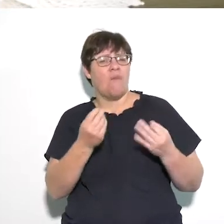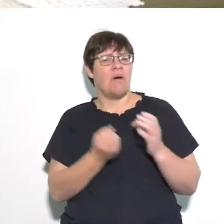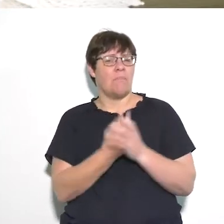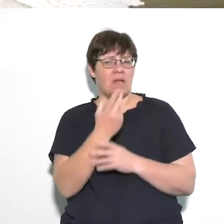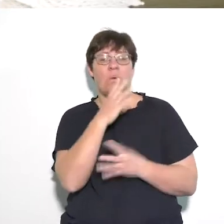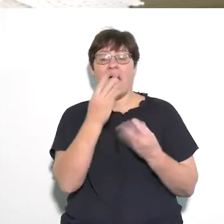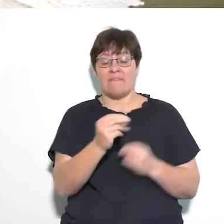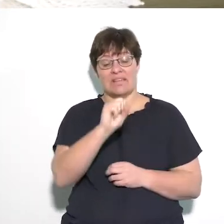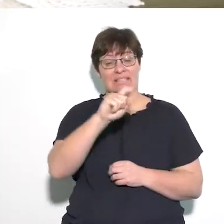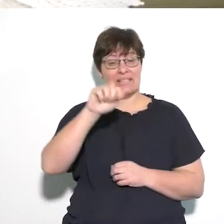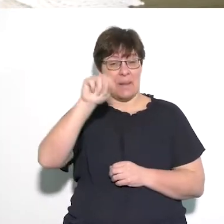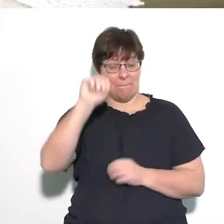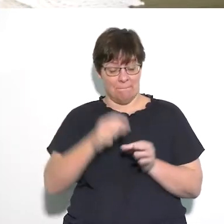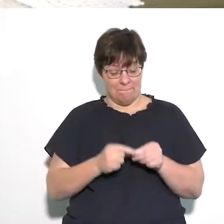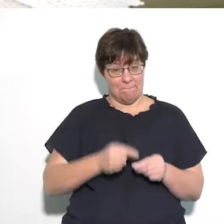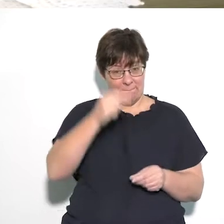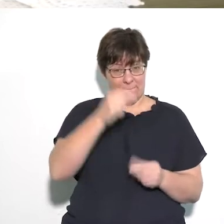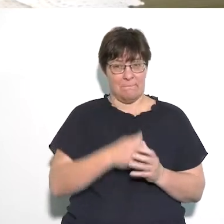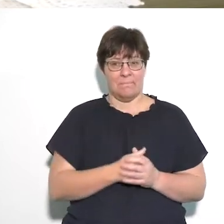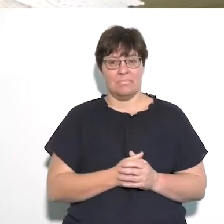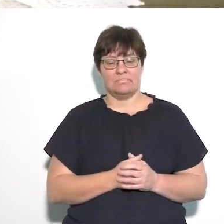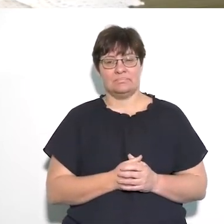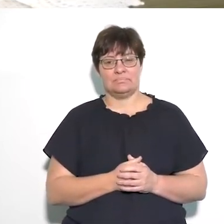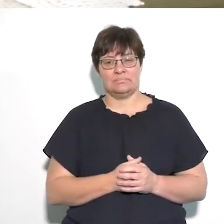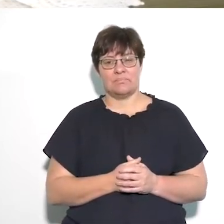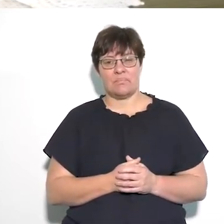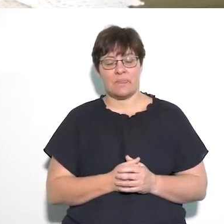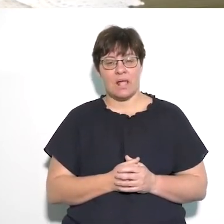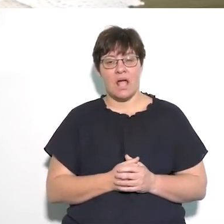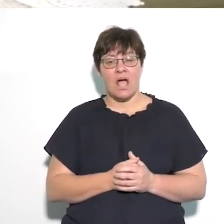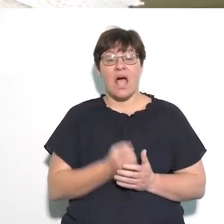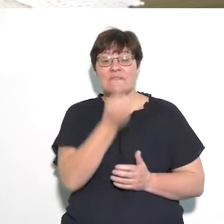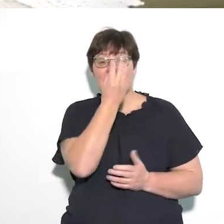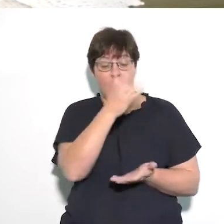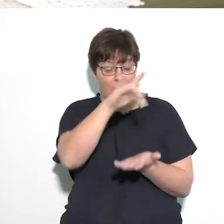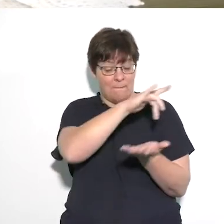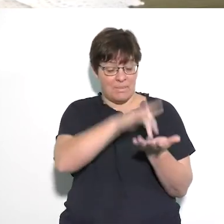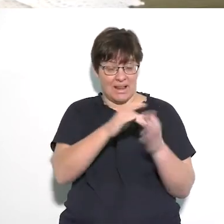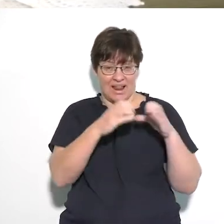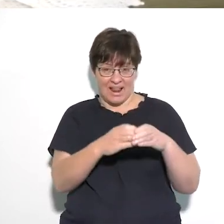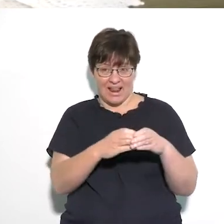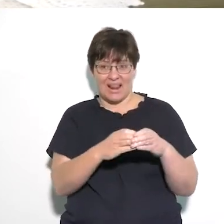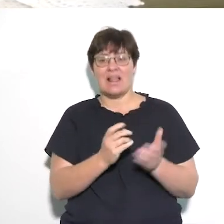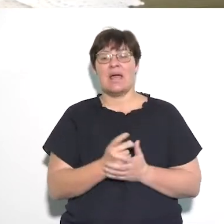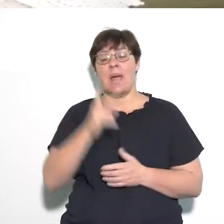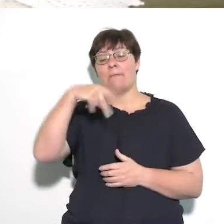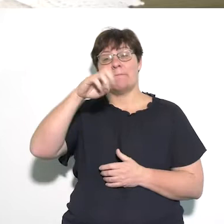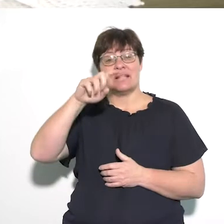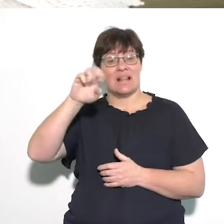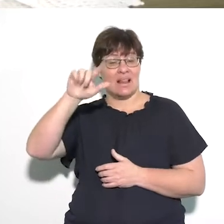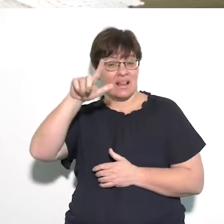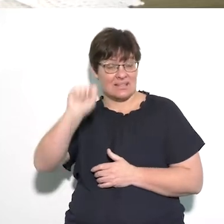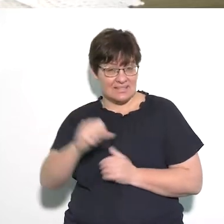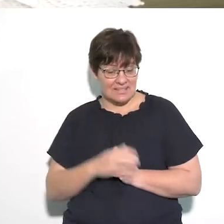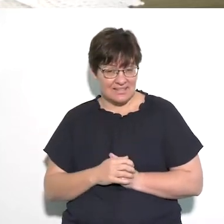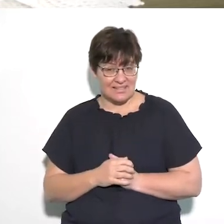got a stem, and that's the middle of our flower. There are our petals. Got a couple of